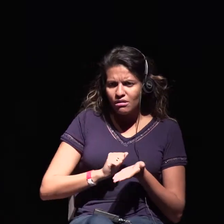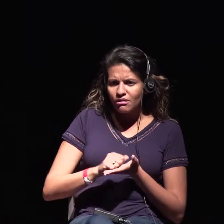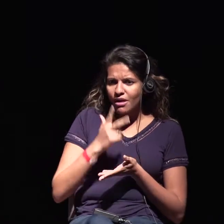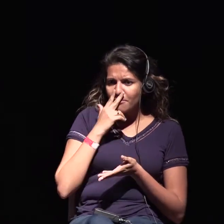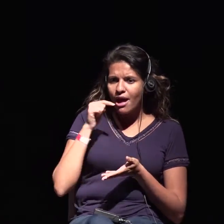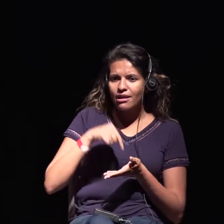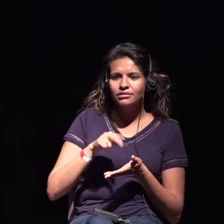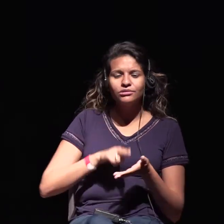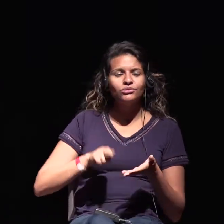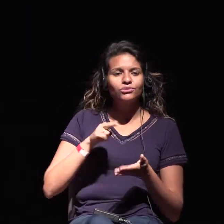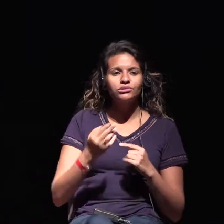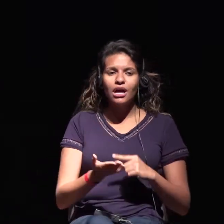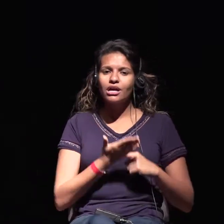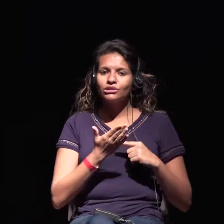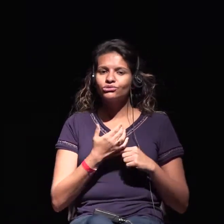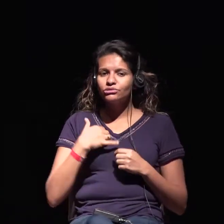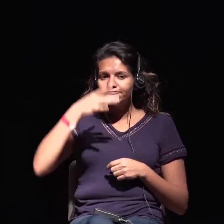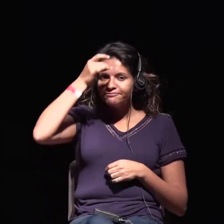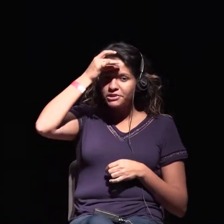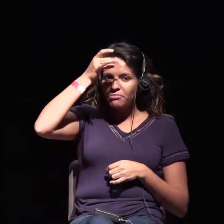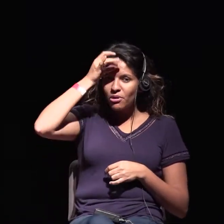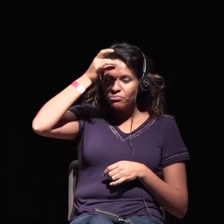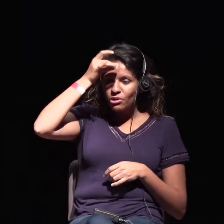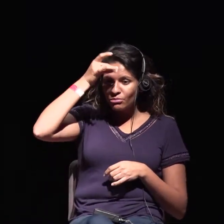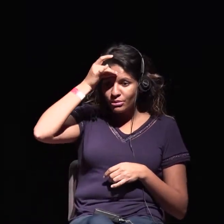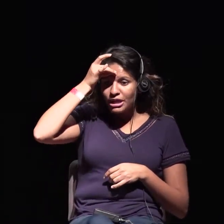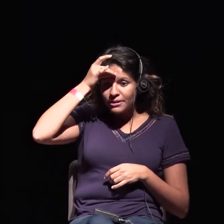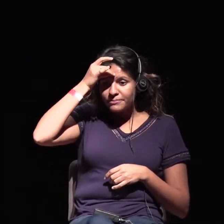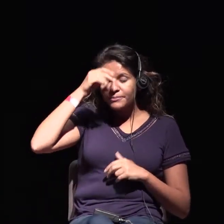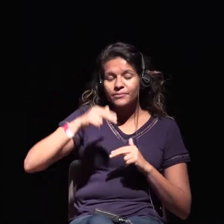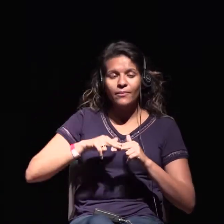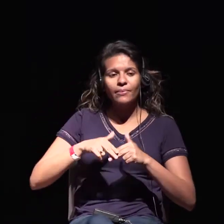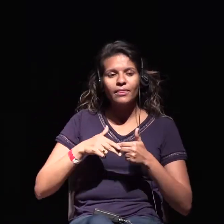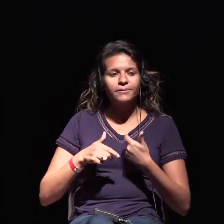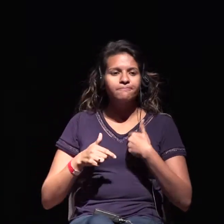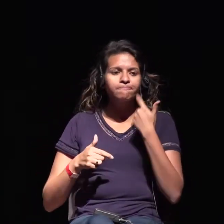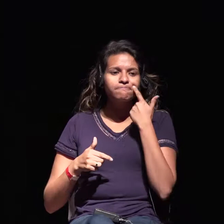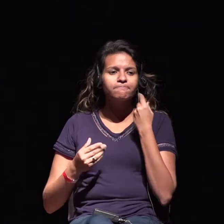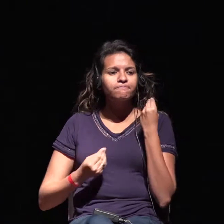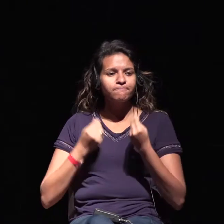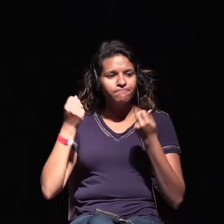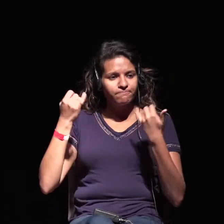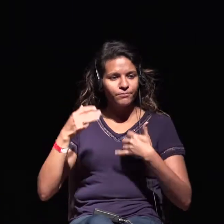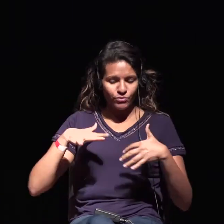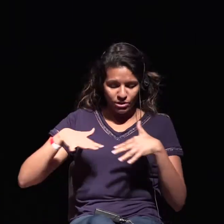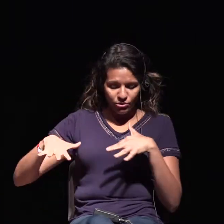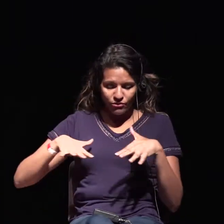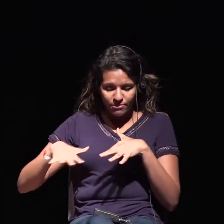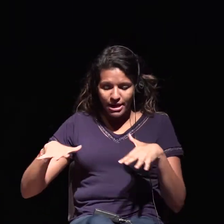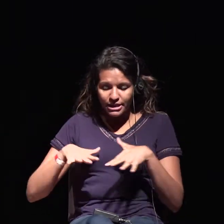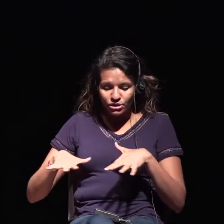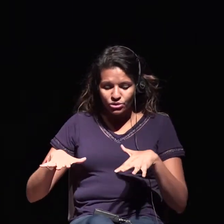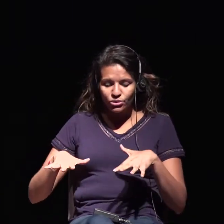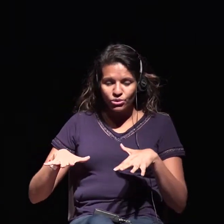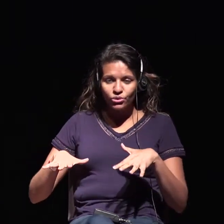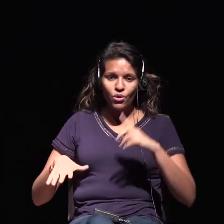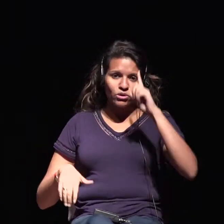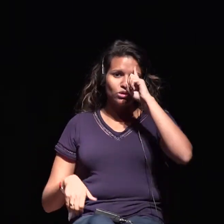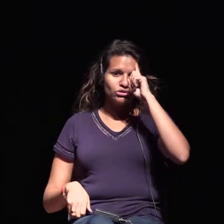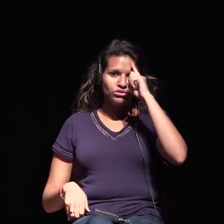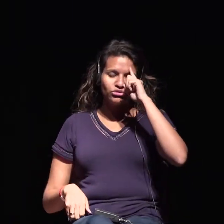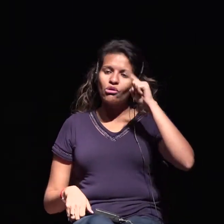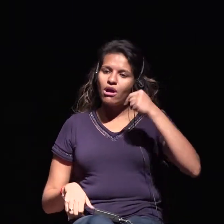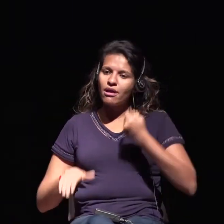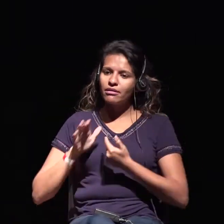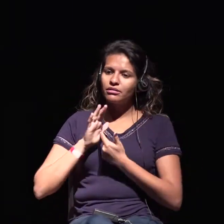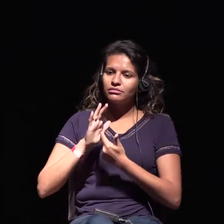I discuss how everyday movements were tracked and absorbed into the discrete world of visual art. In the second